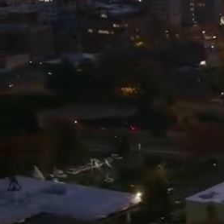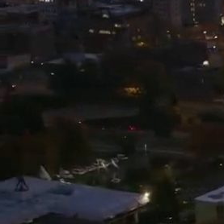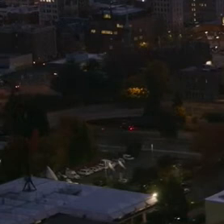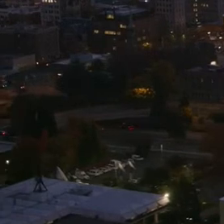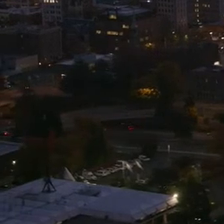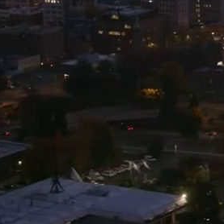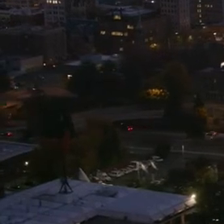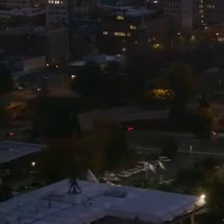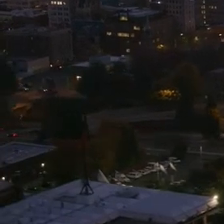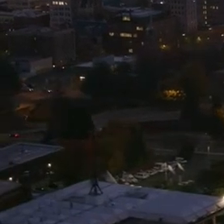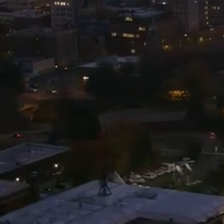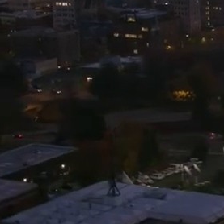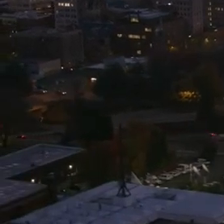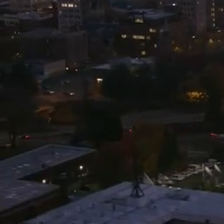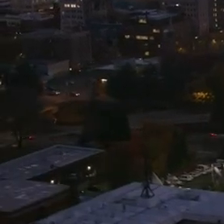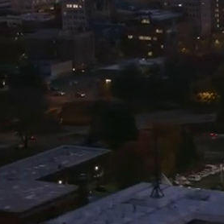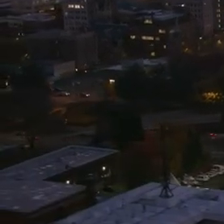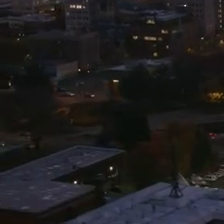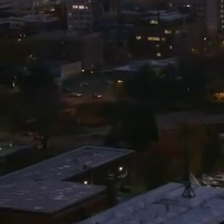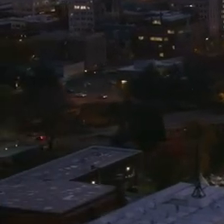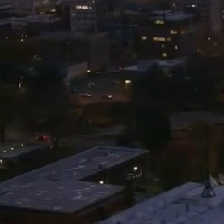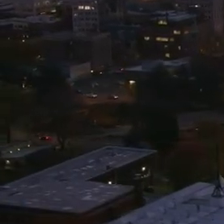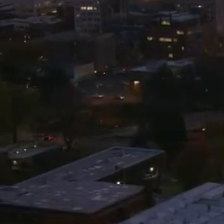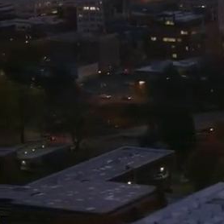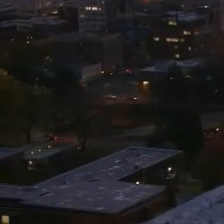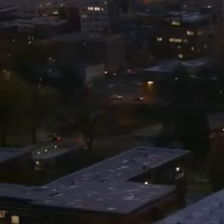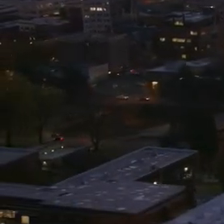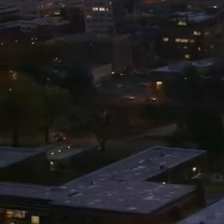Thank you.